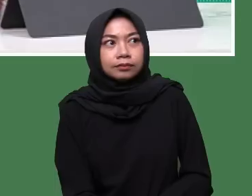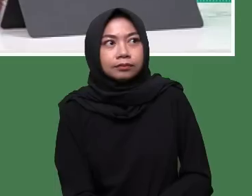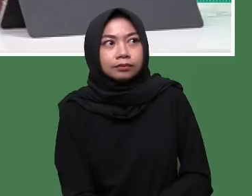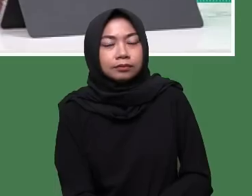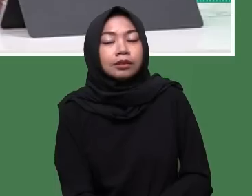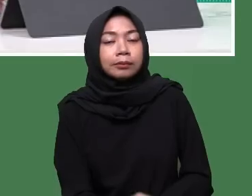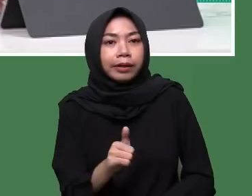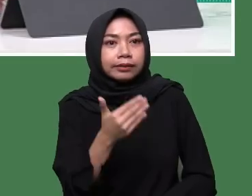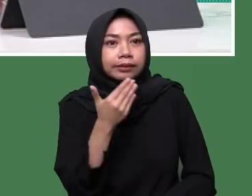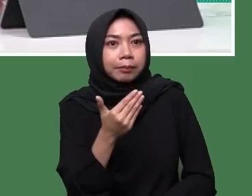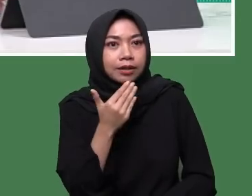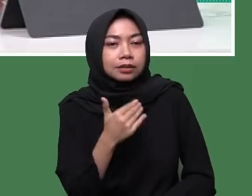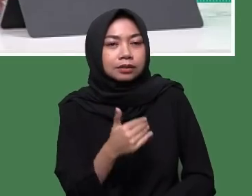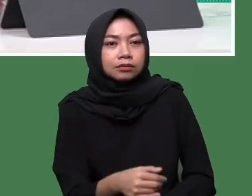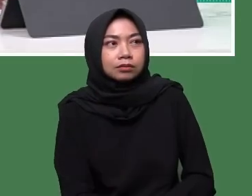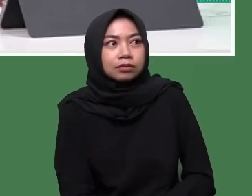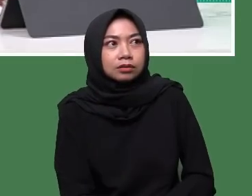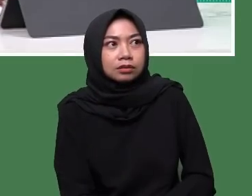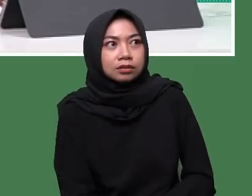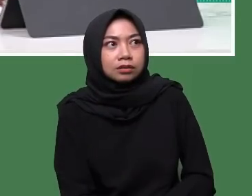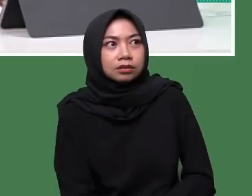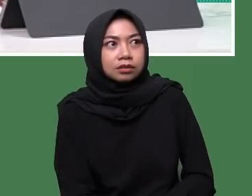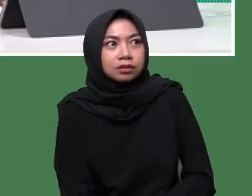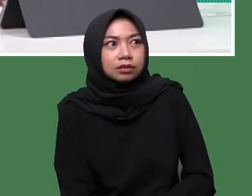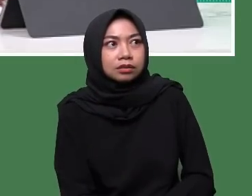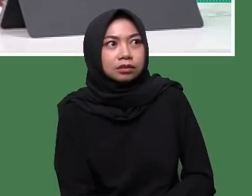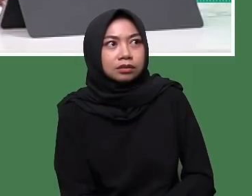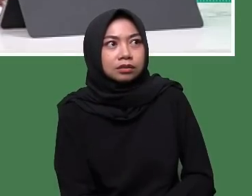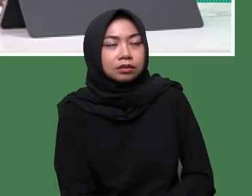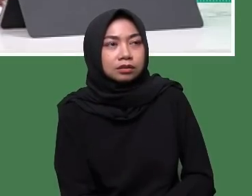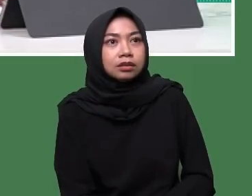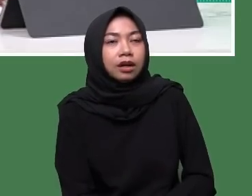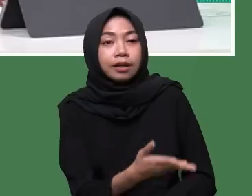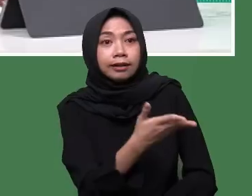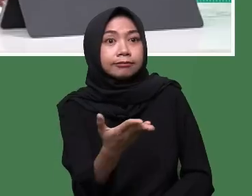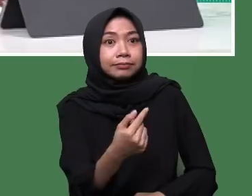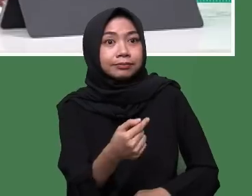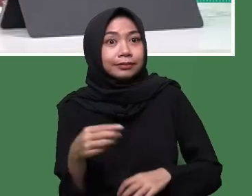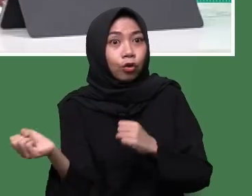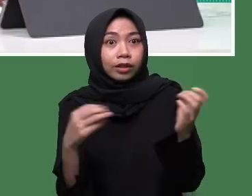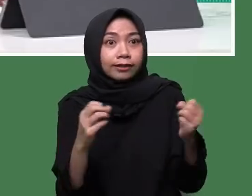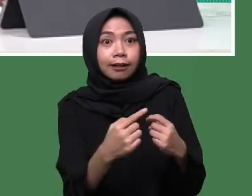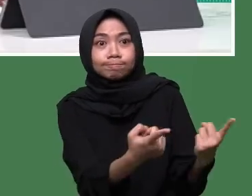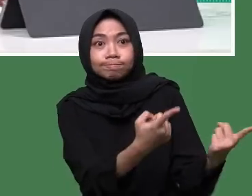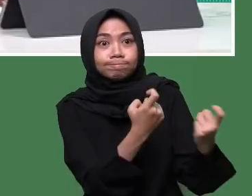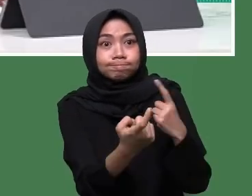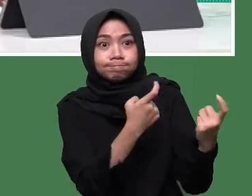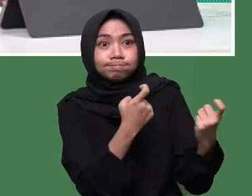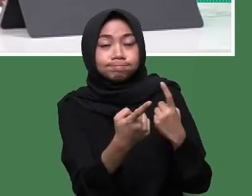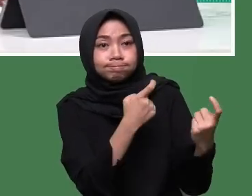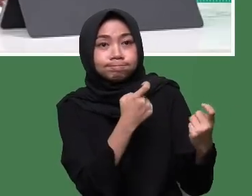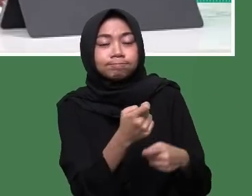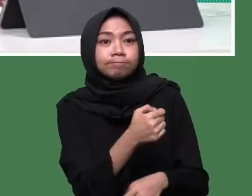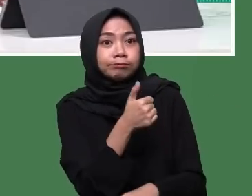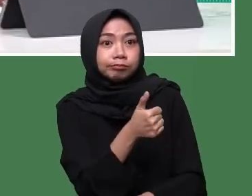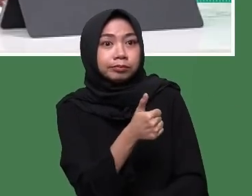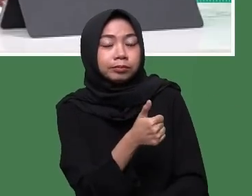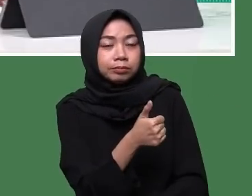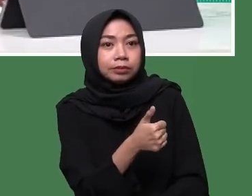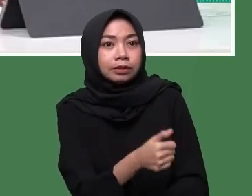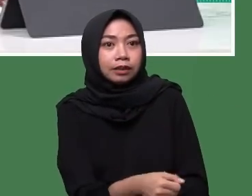Thank you. Please feel free to put questions in the chat. If you could say, if you can give your name and who you're representing, that would be